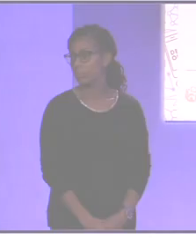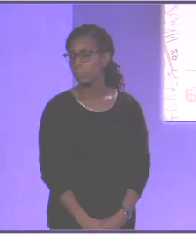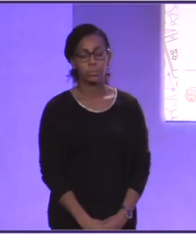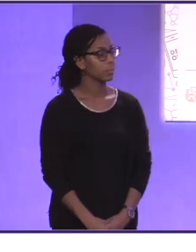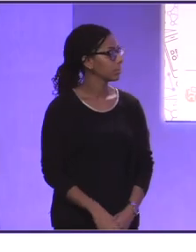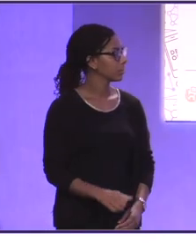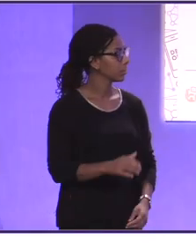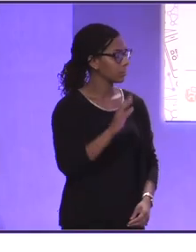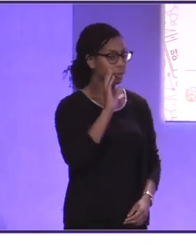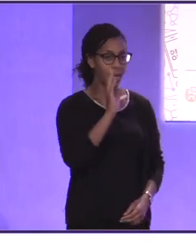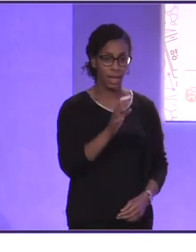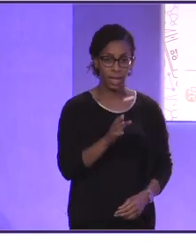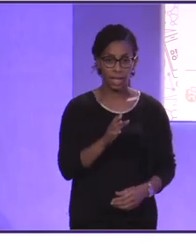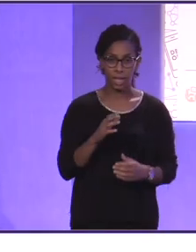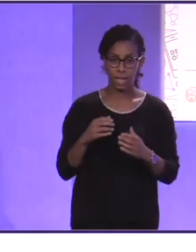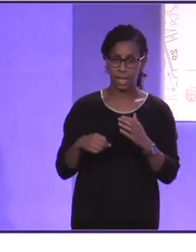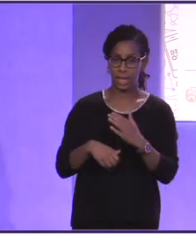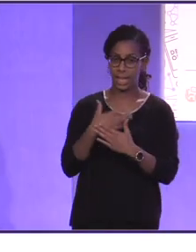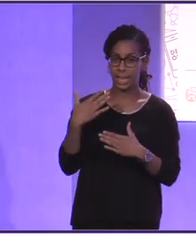Hi everyone, I'm DevOps.